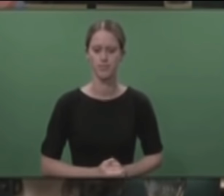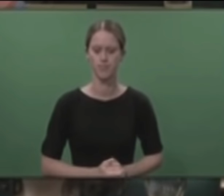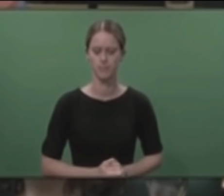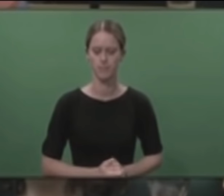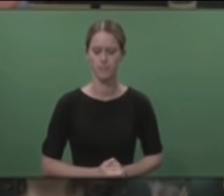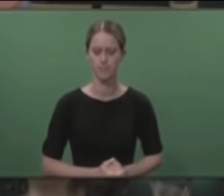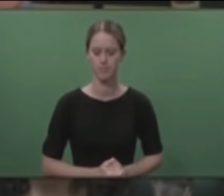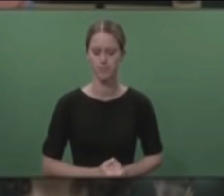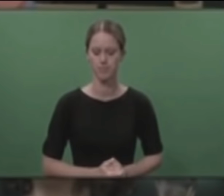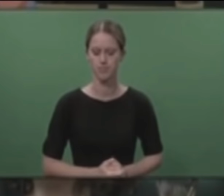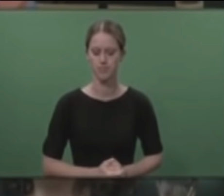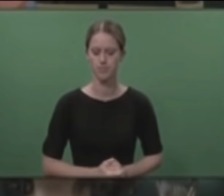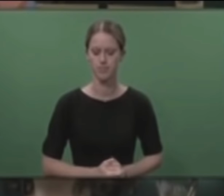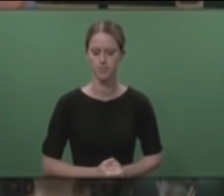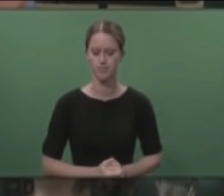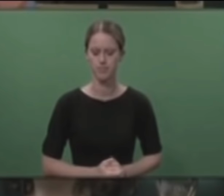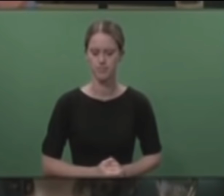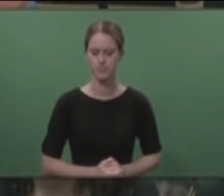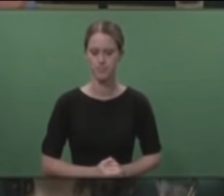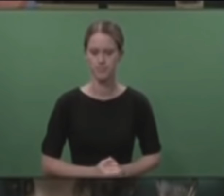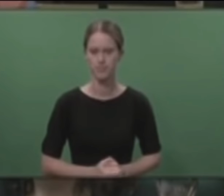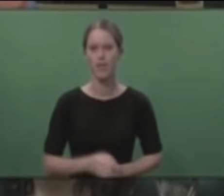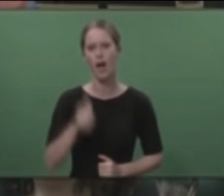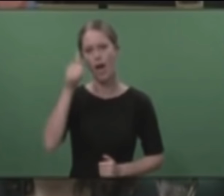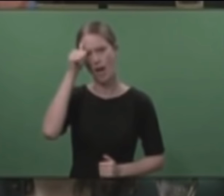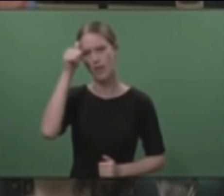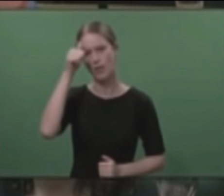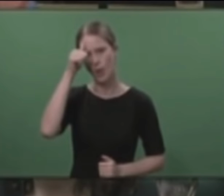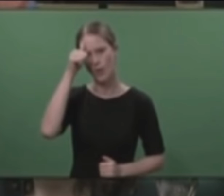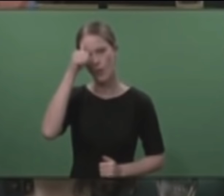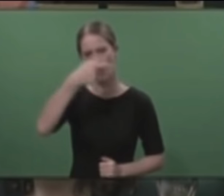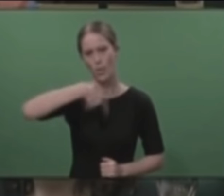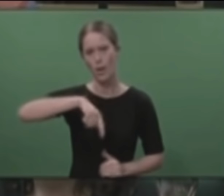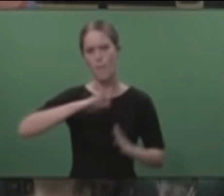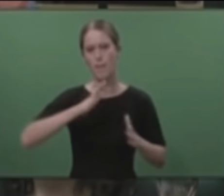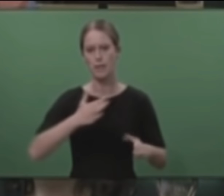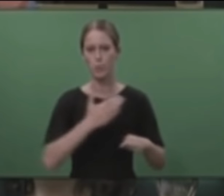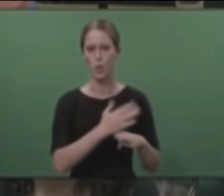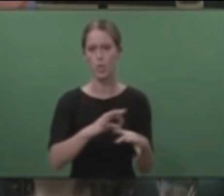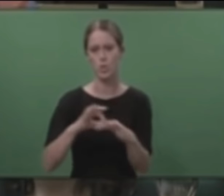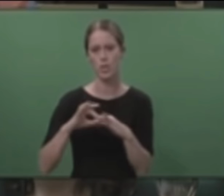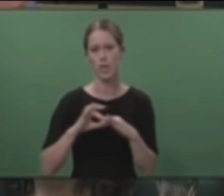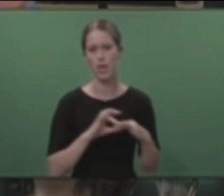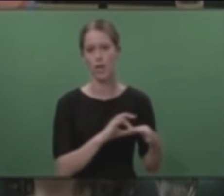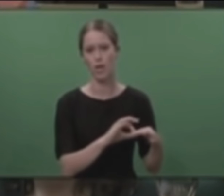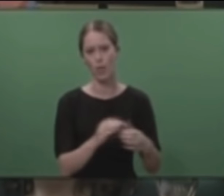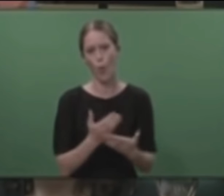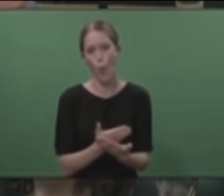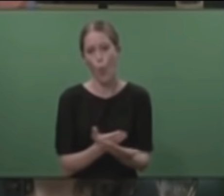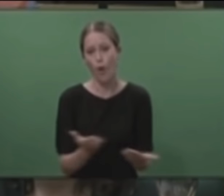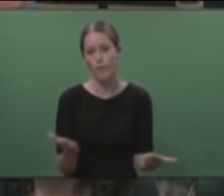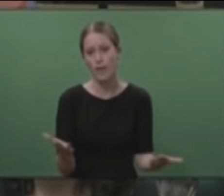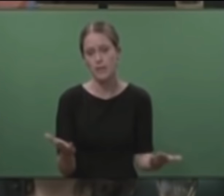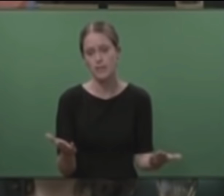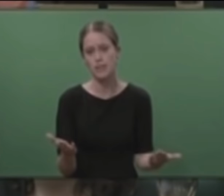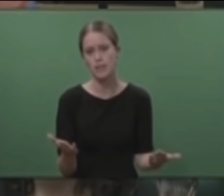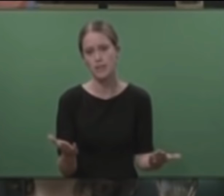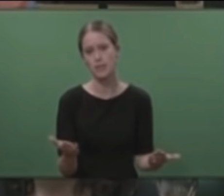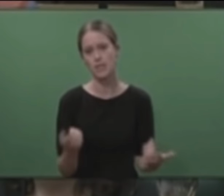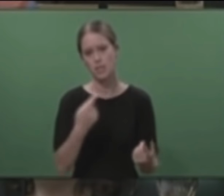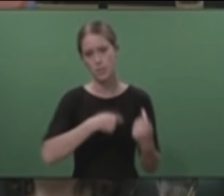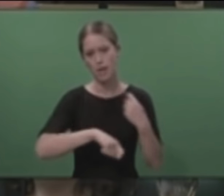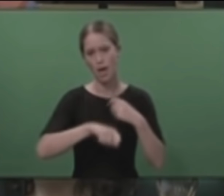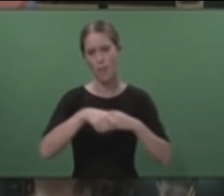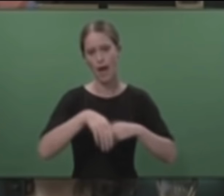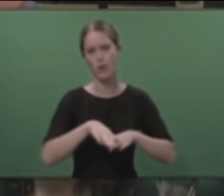I know that we must work together, all of us, to become an Aotearoa